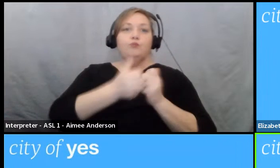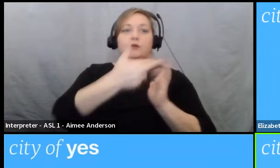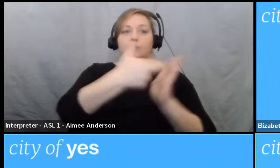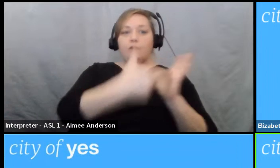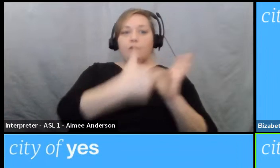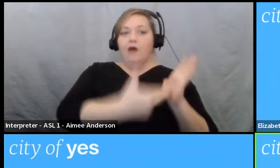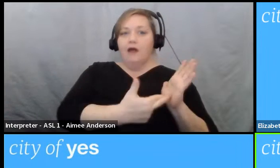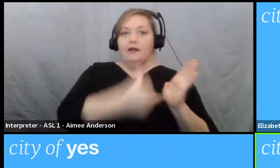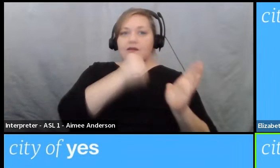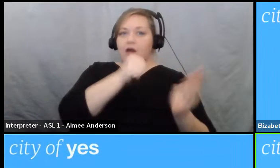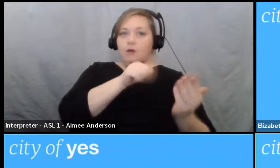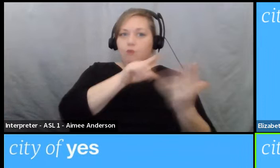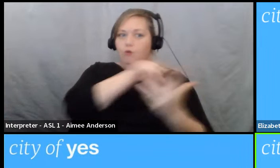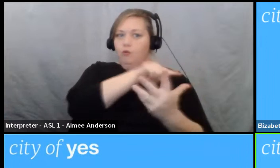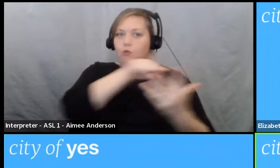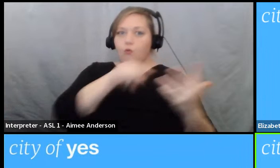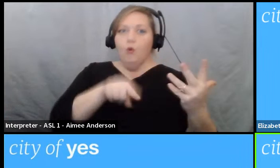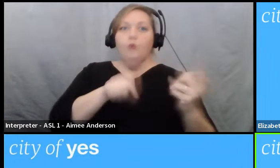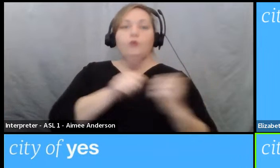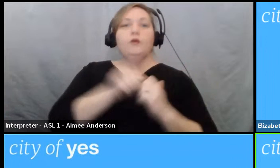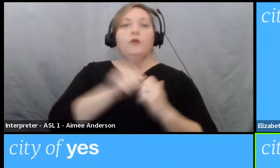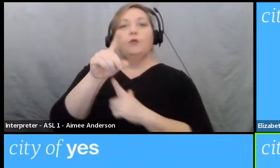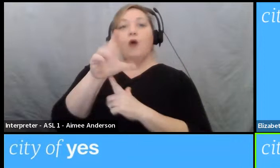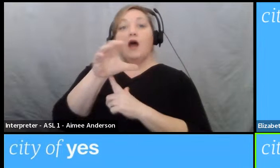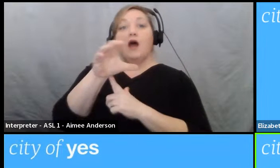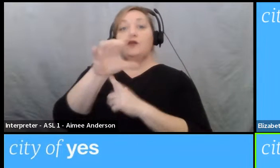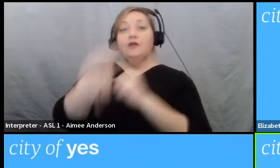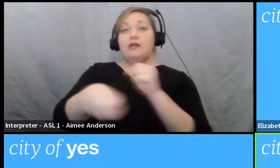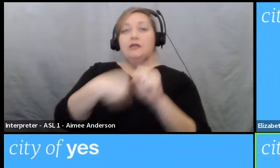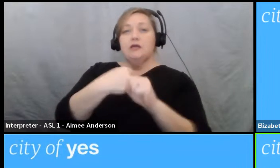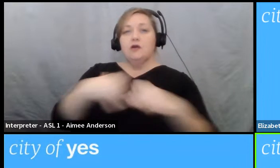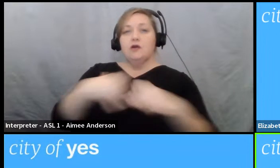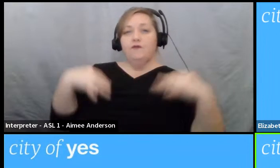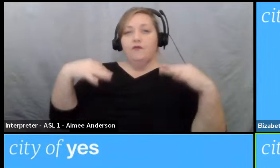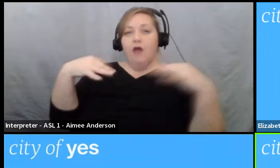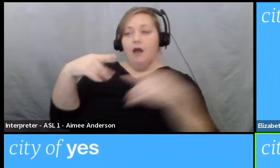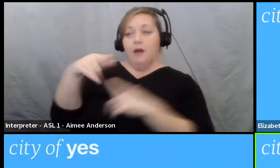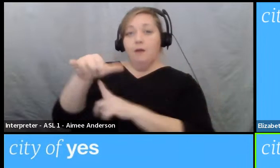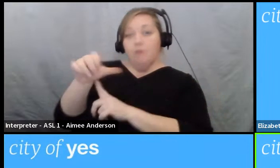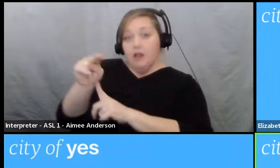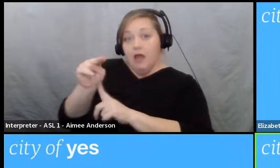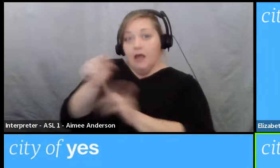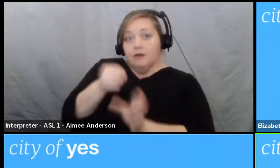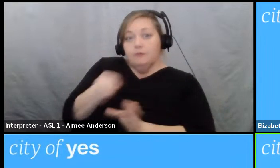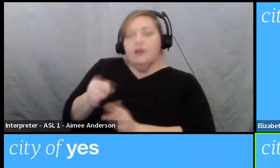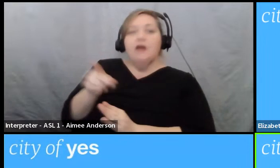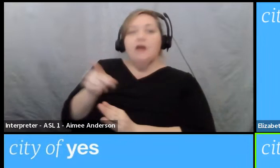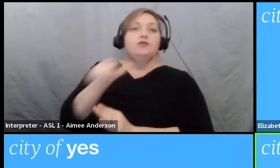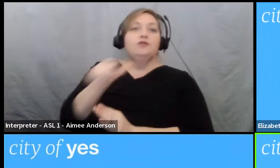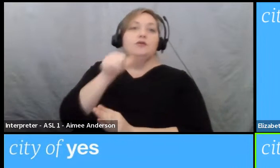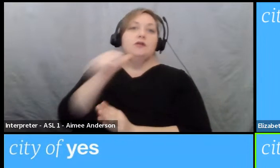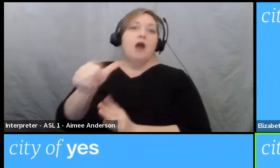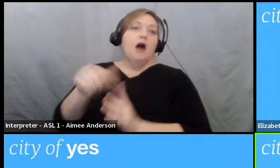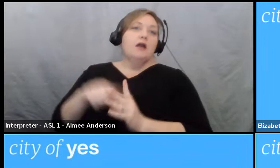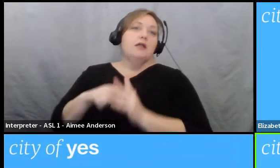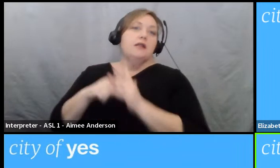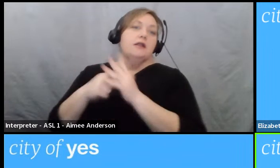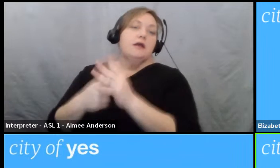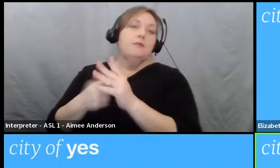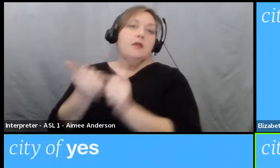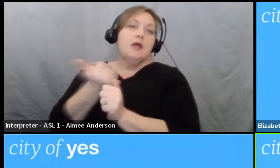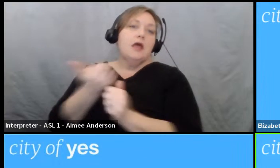about those. Within the 100-year floodplain, for instance, we would not be enabling